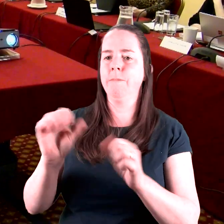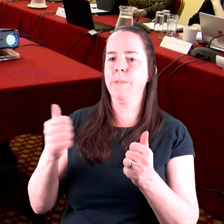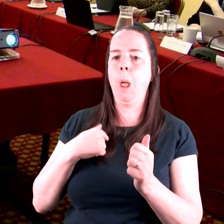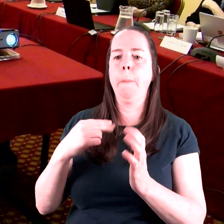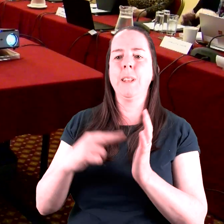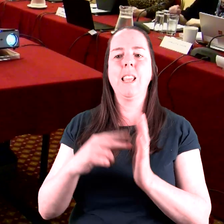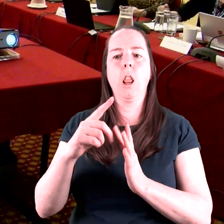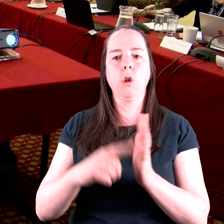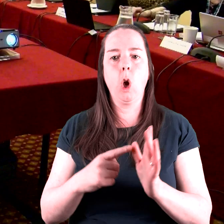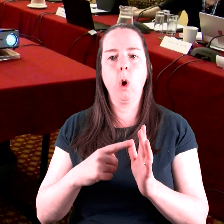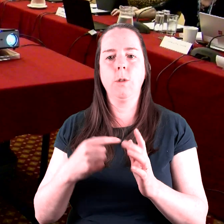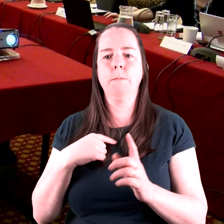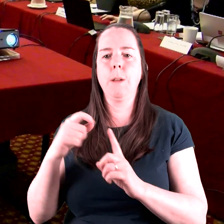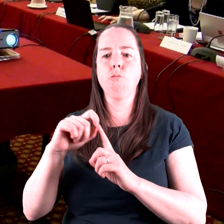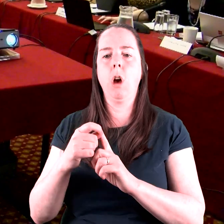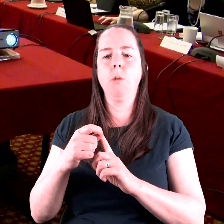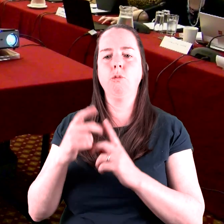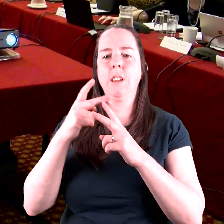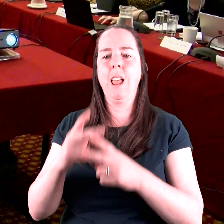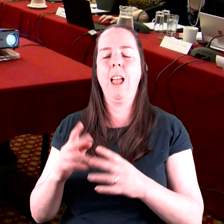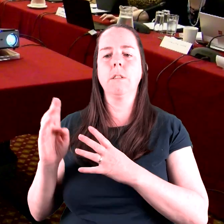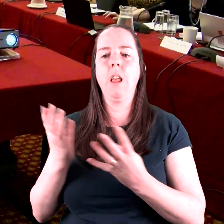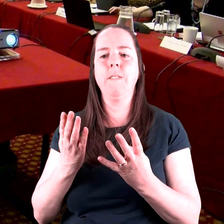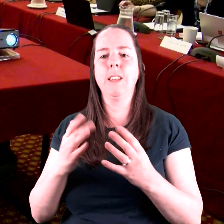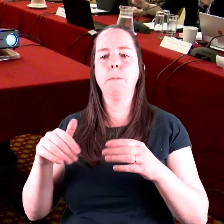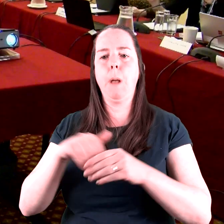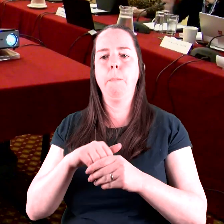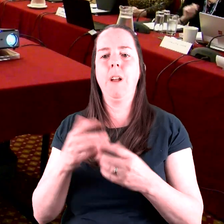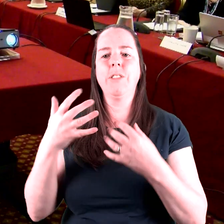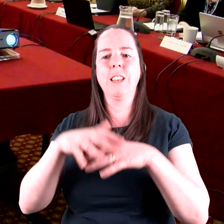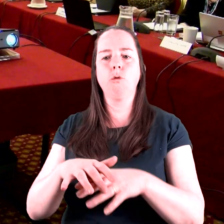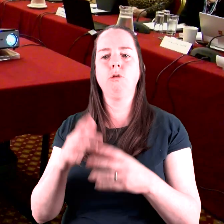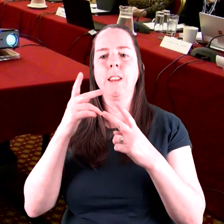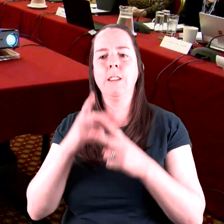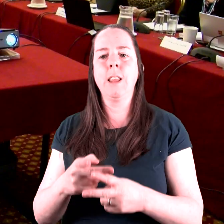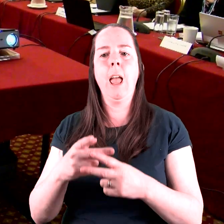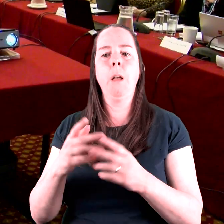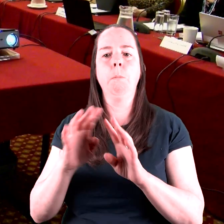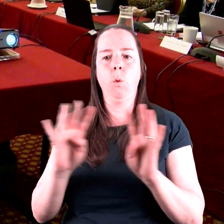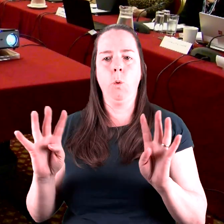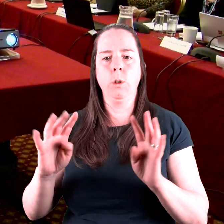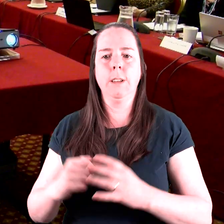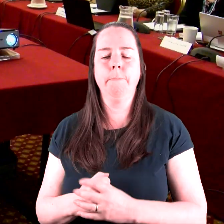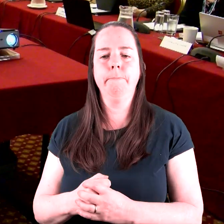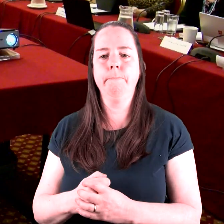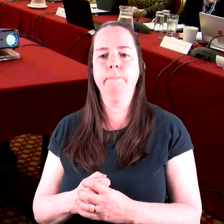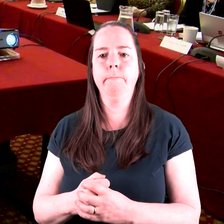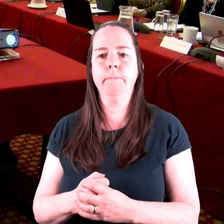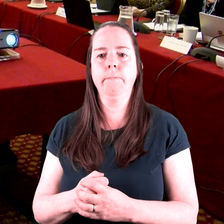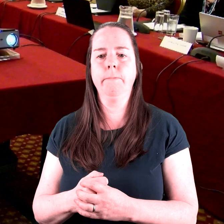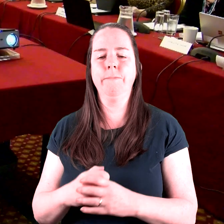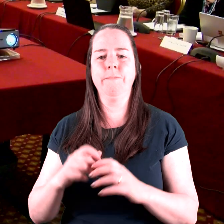Hello everyone, I'm Nicola Jones. I'm the Primary Care Services Member of the Integrated Care Board.